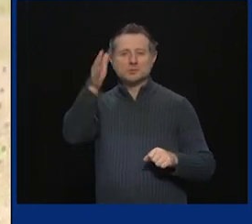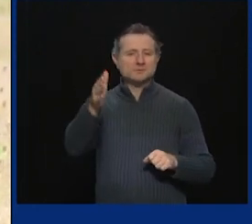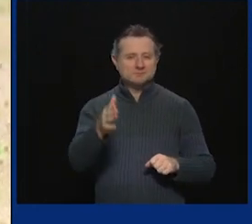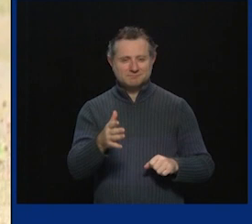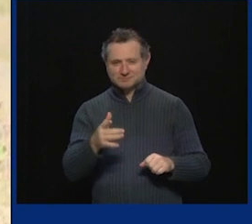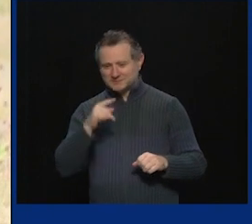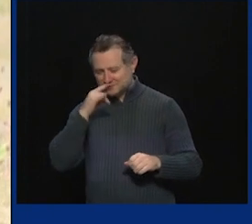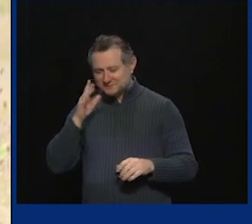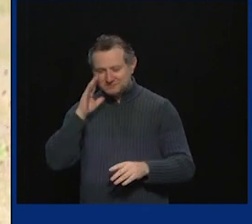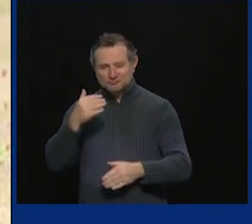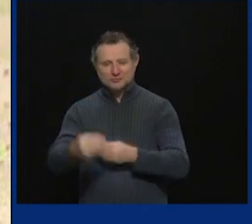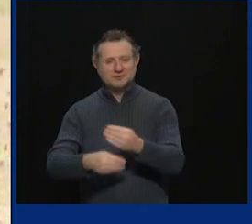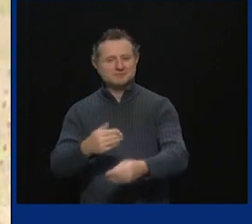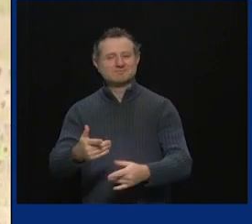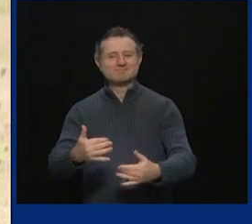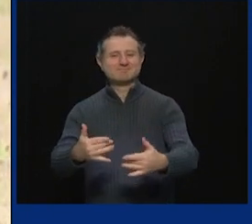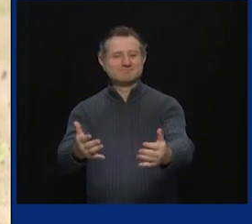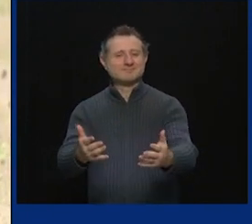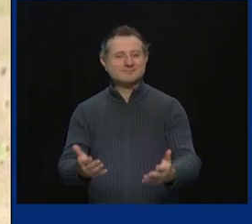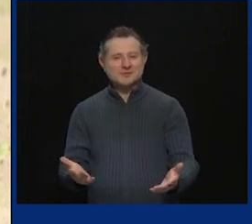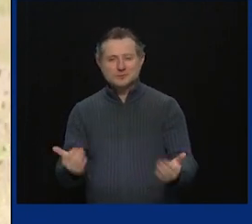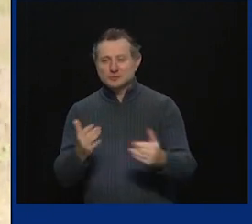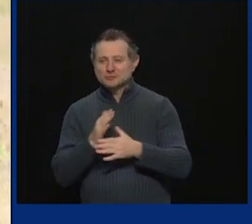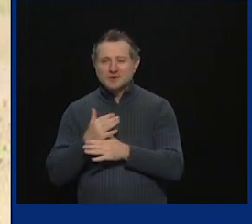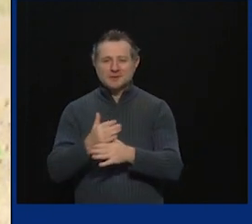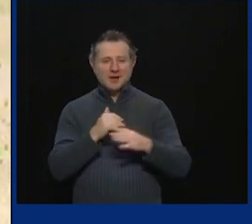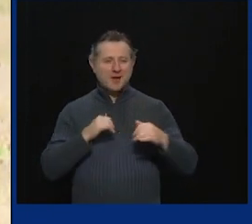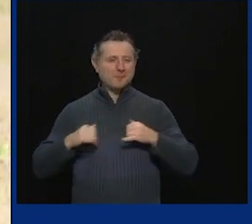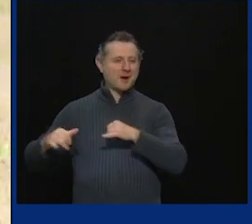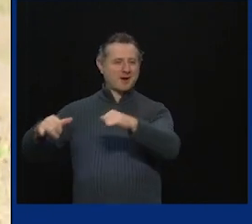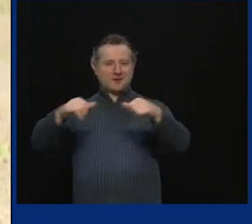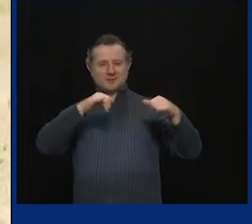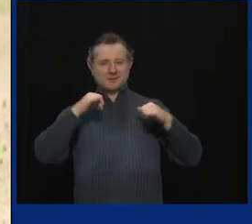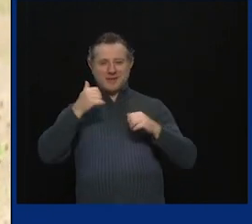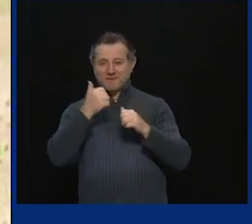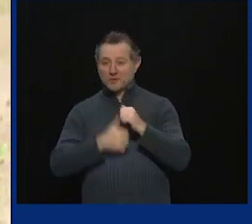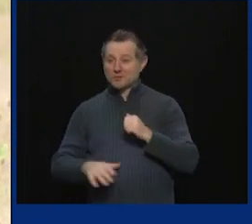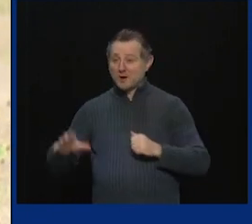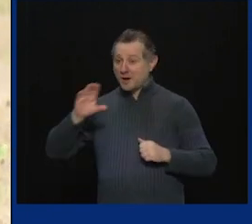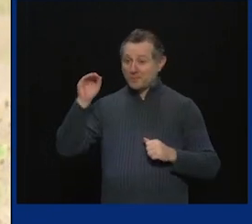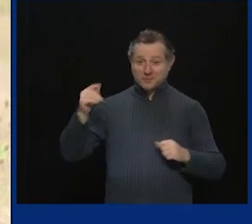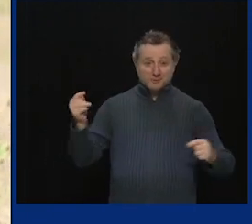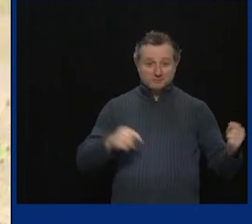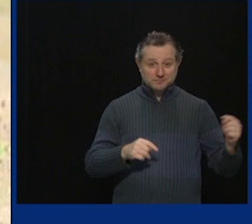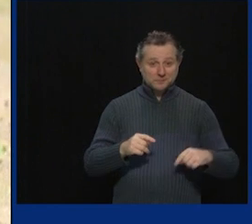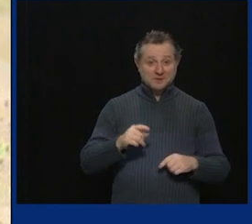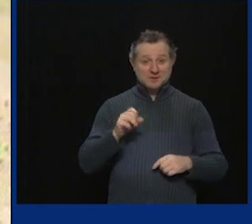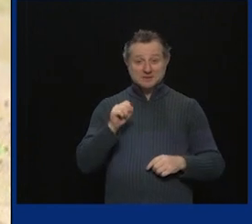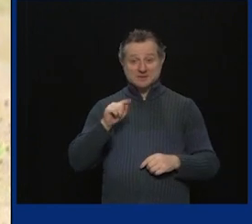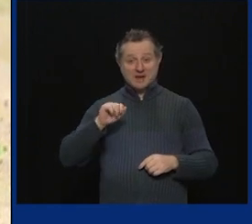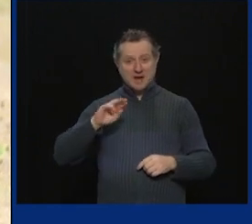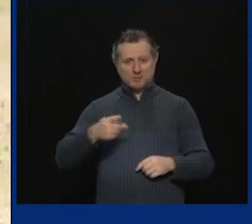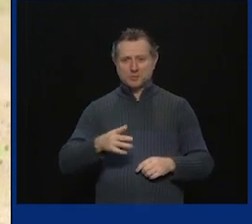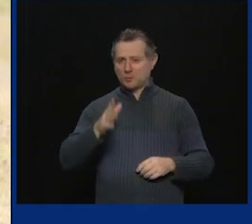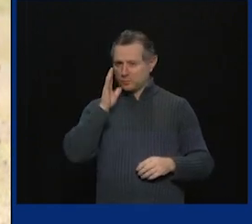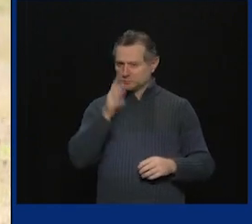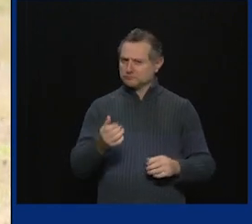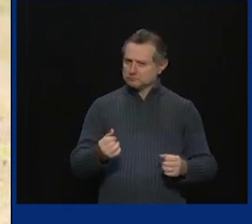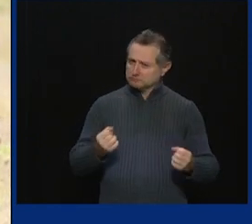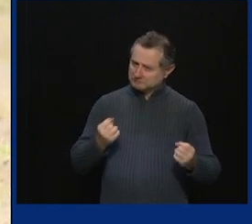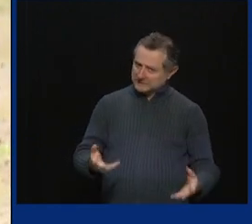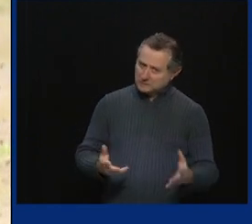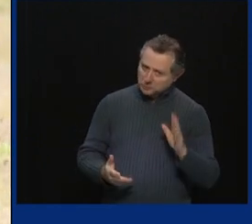all. And every company that comes to Stamp, and there will be many, will find that our communities are